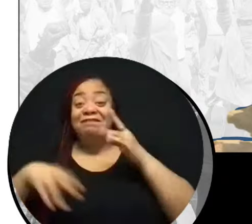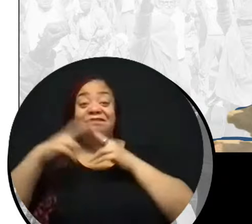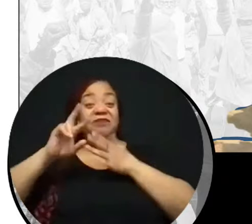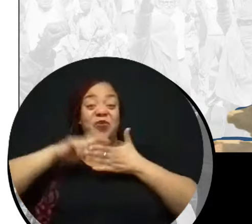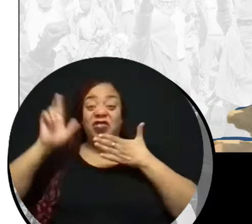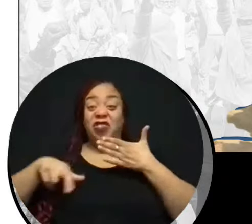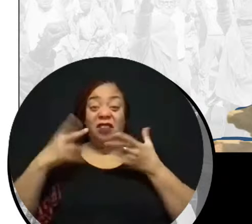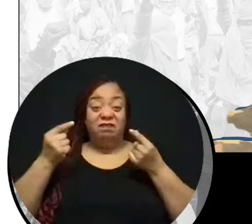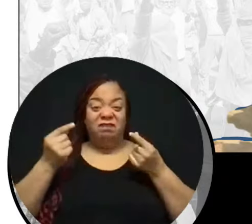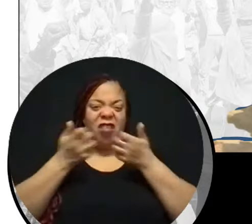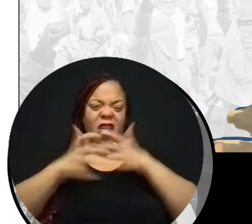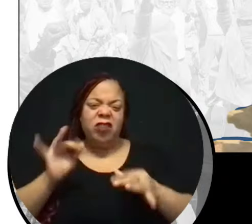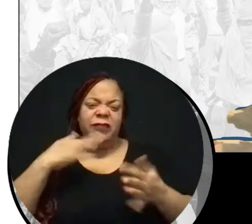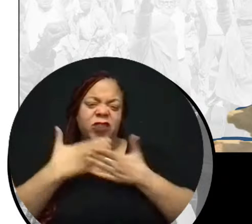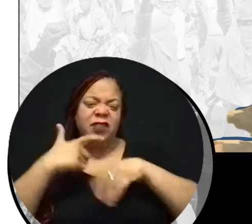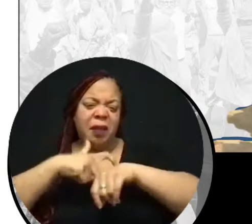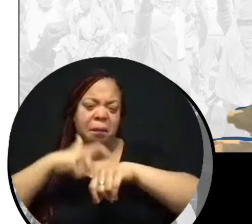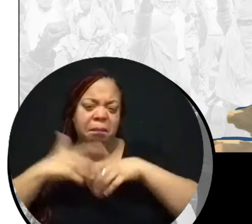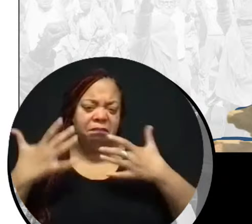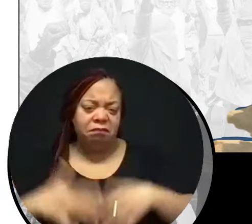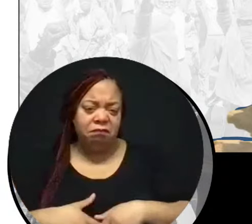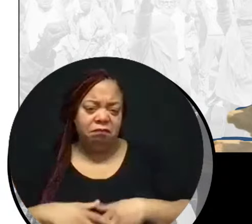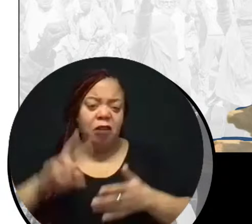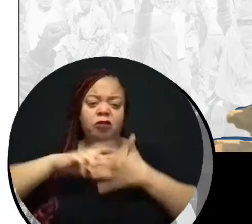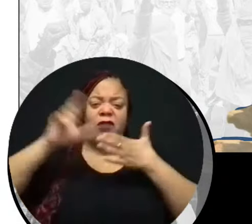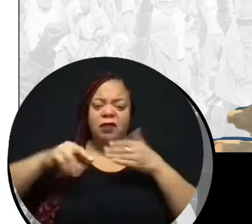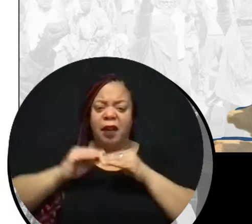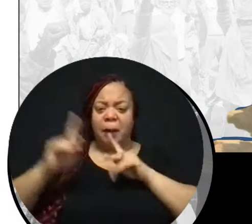So they would punish